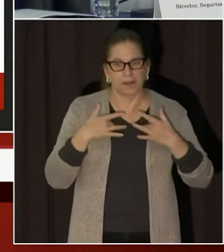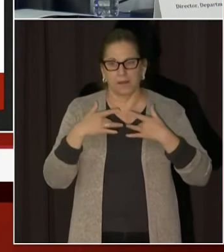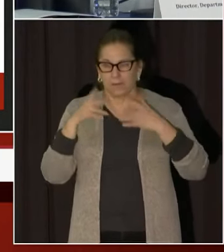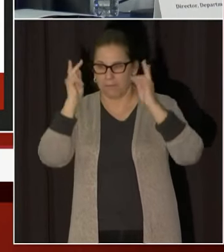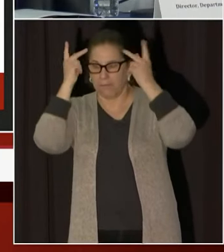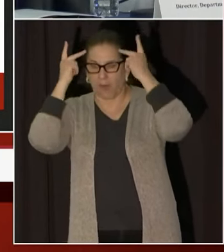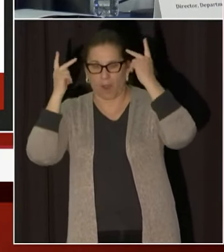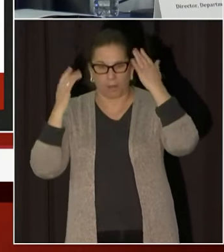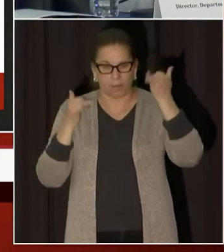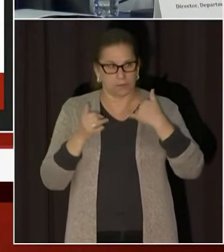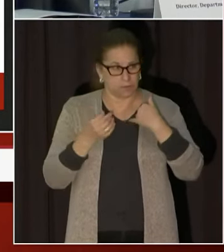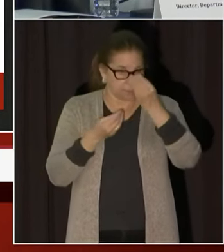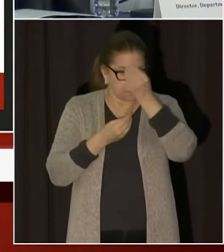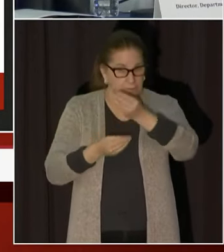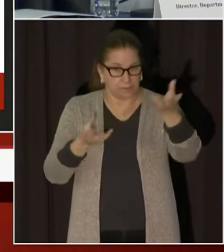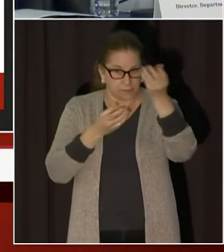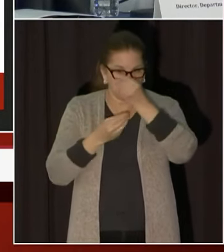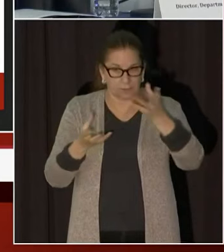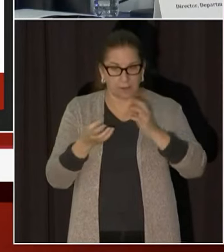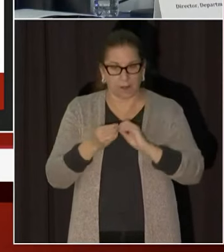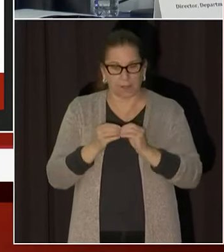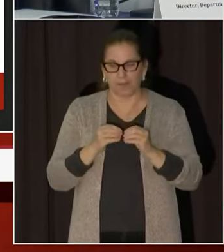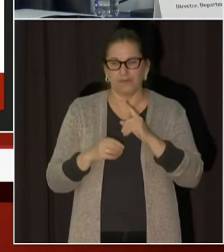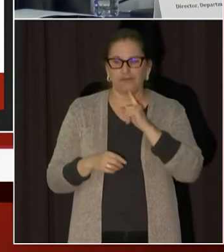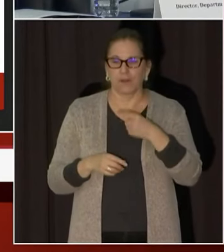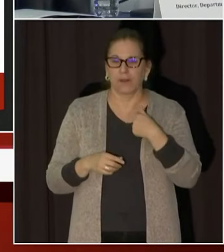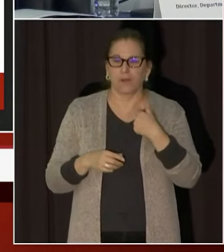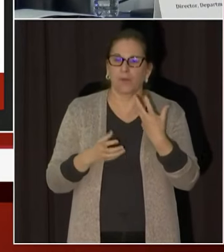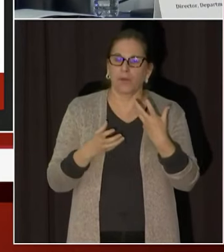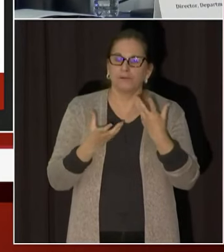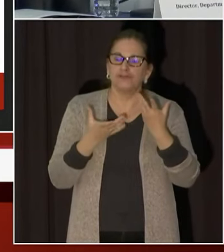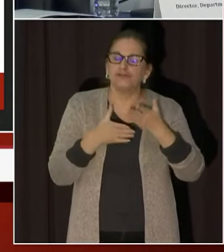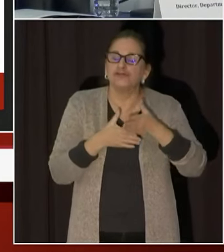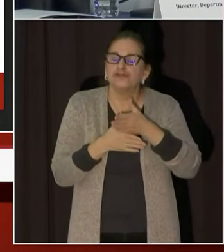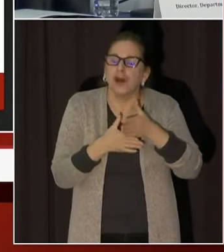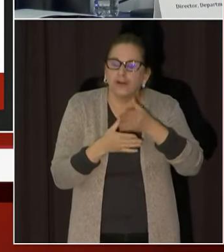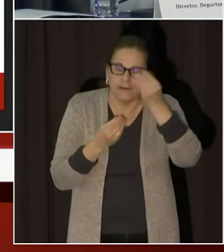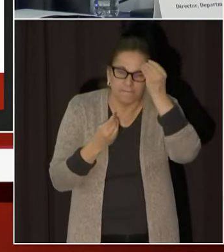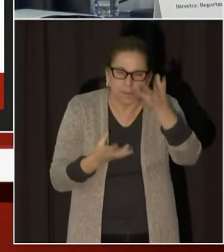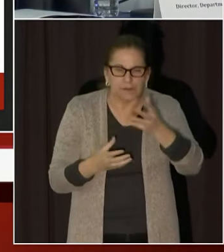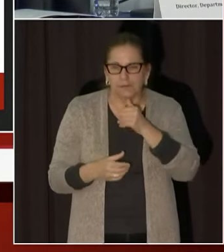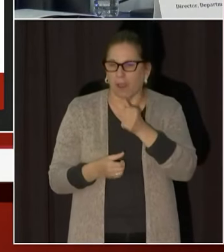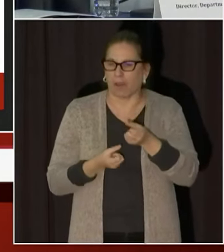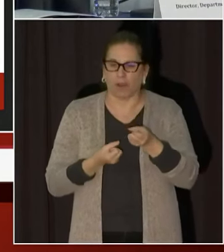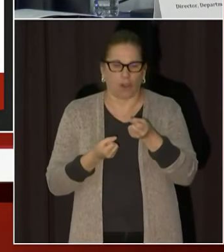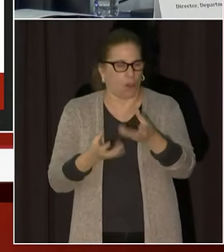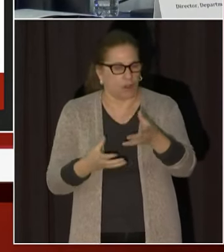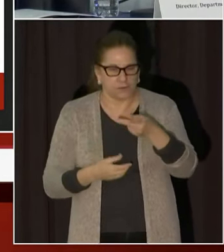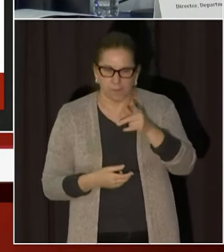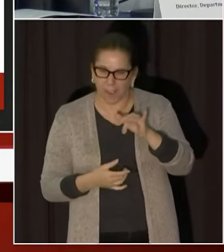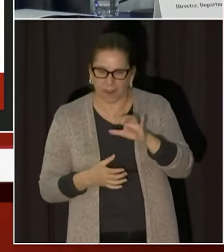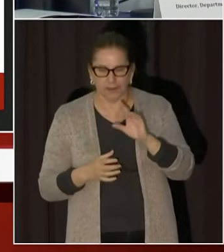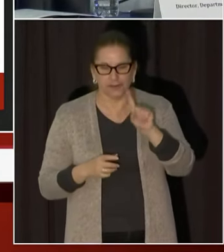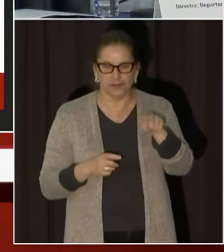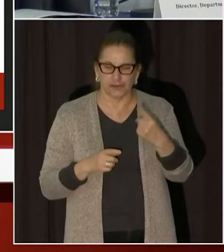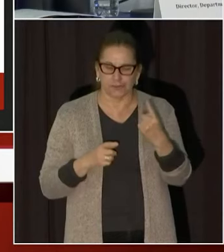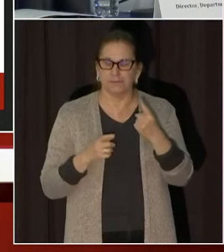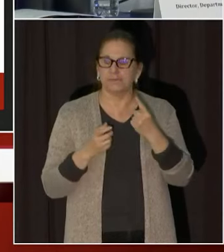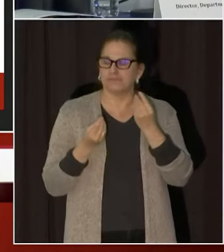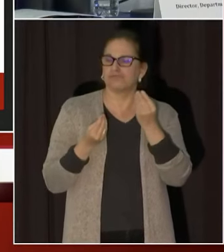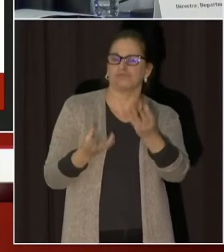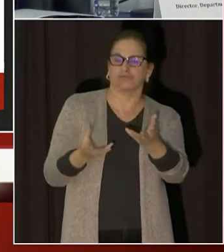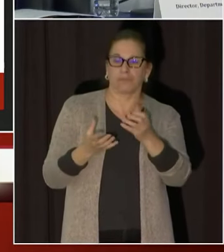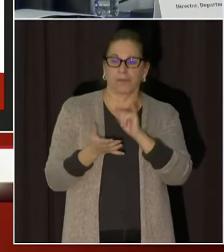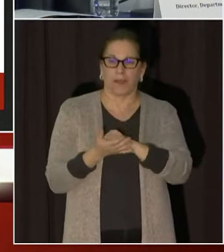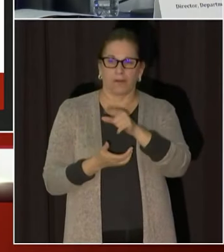on how they can make best choices for themselves and their families. We've talked quite a bit about the disproportionate impact that this virus